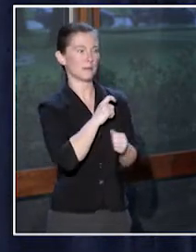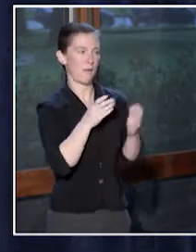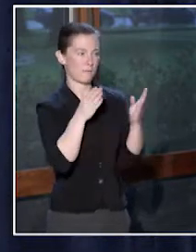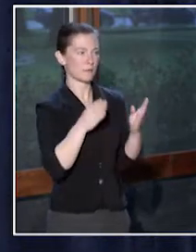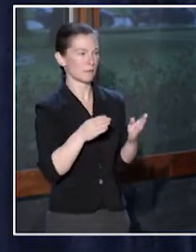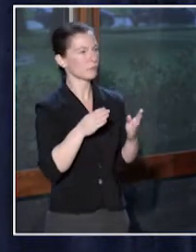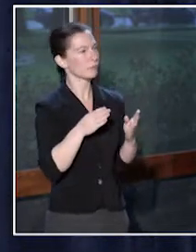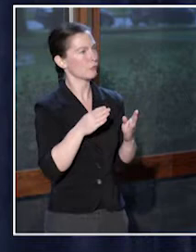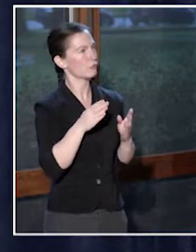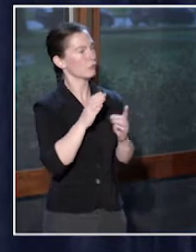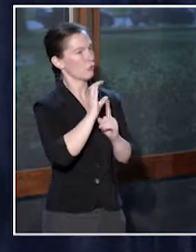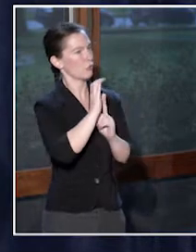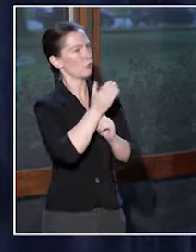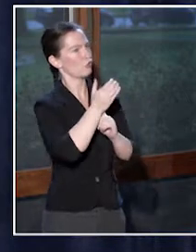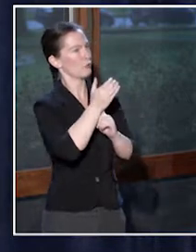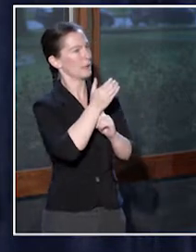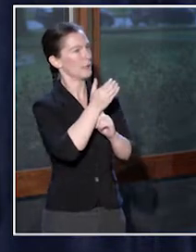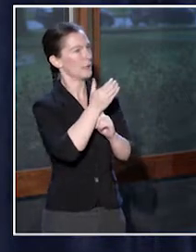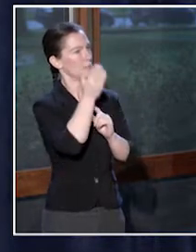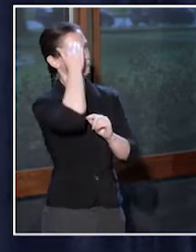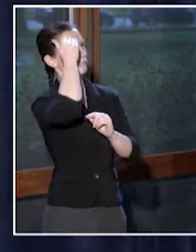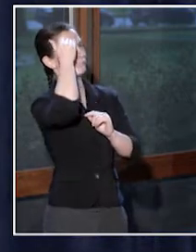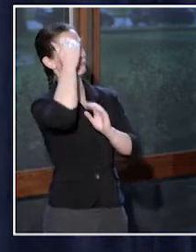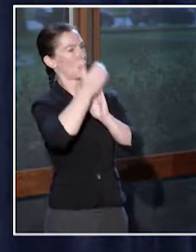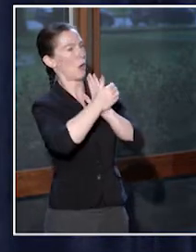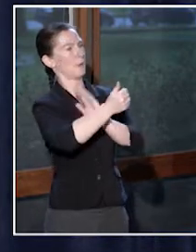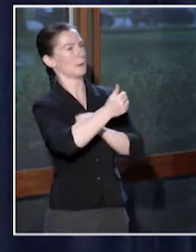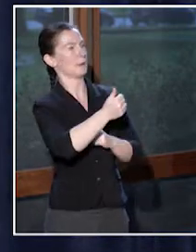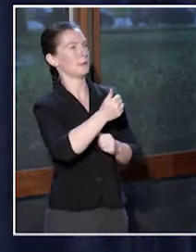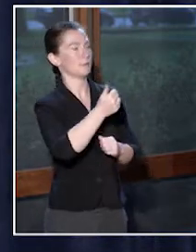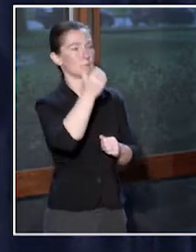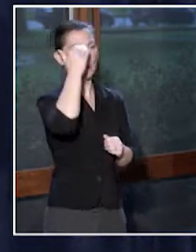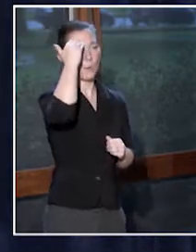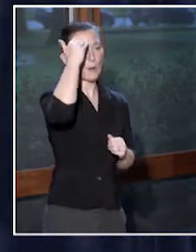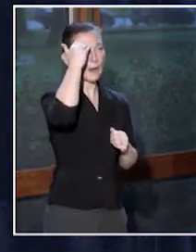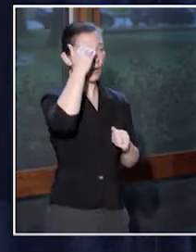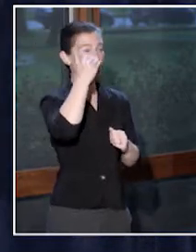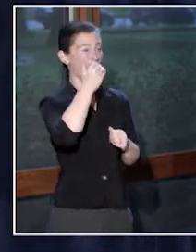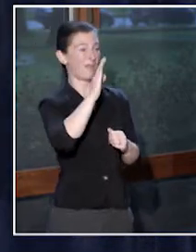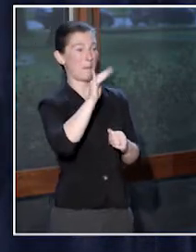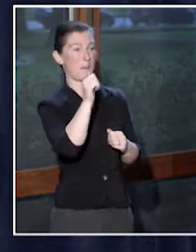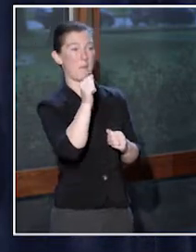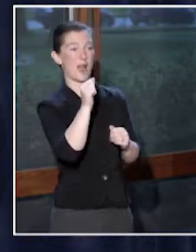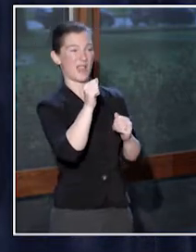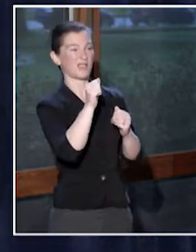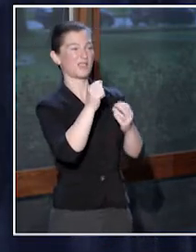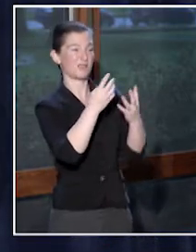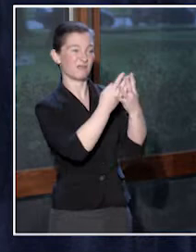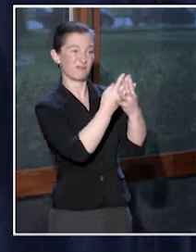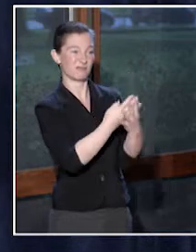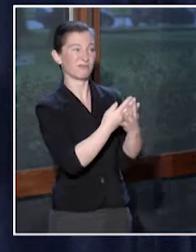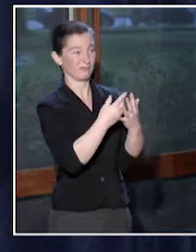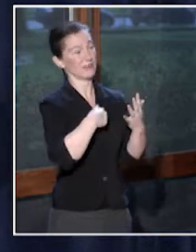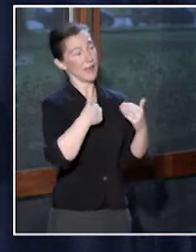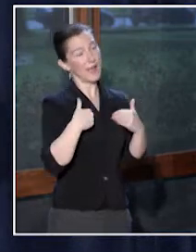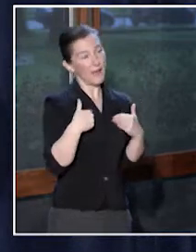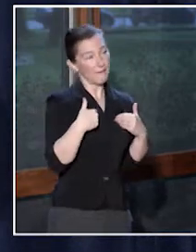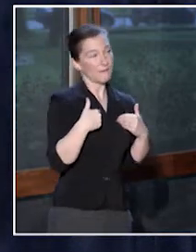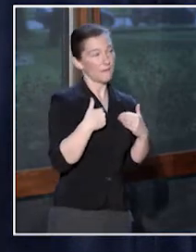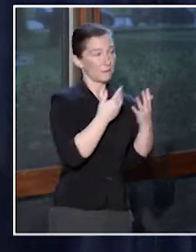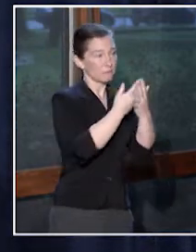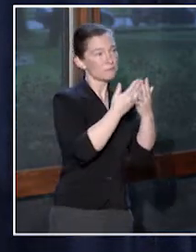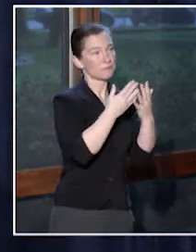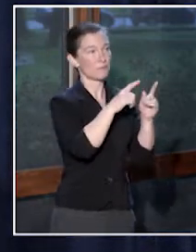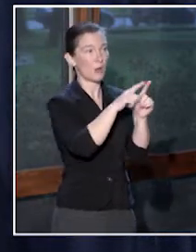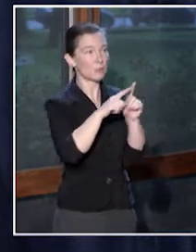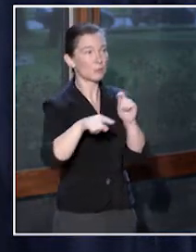their biases, just as I have biases, and all of you in this room and those